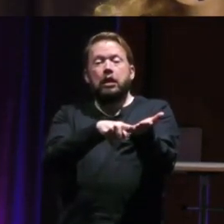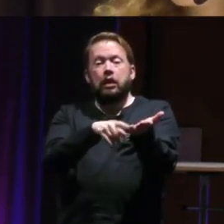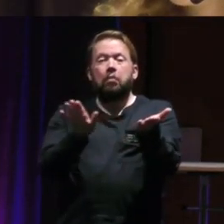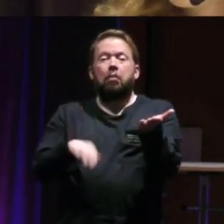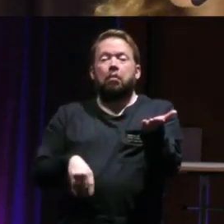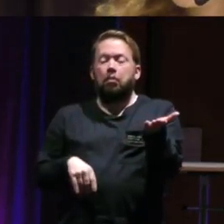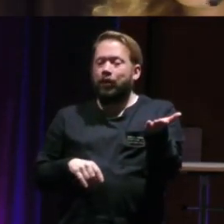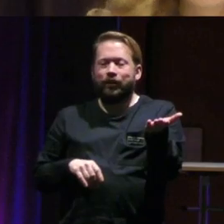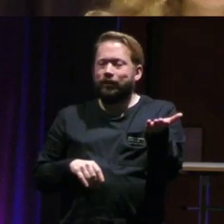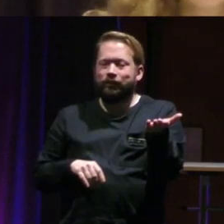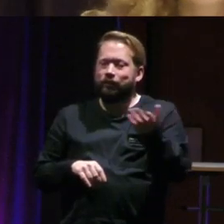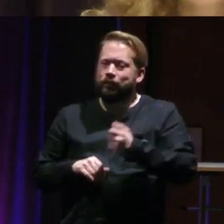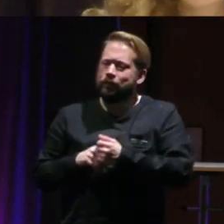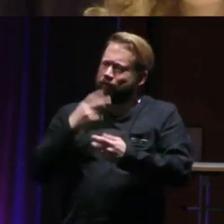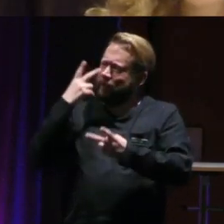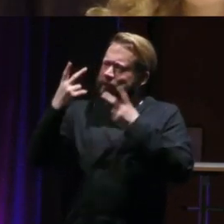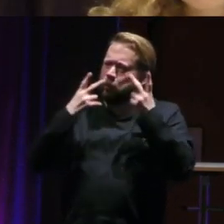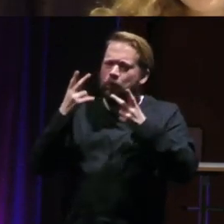Visual part is